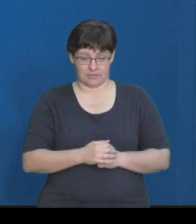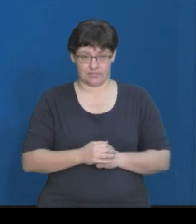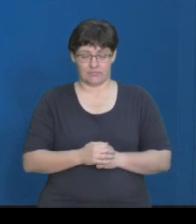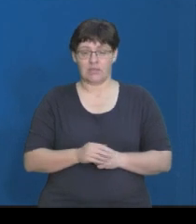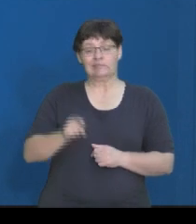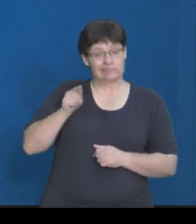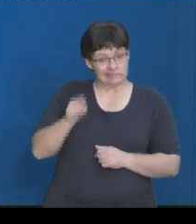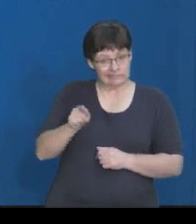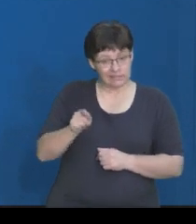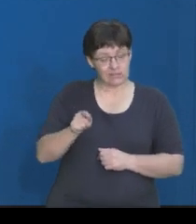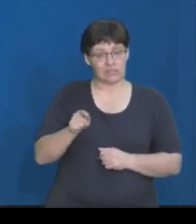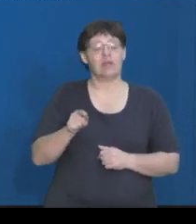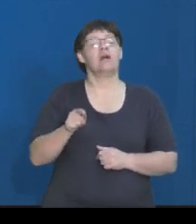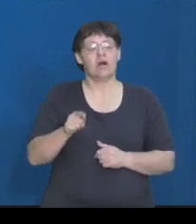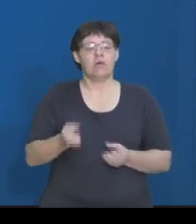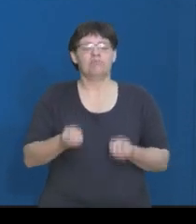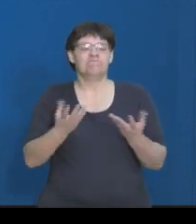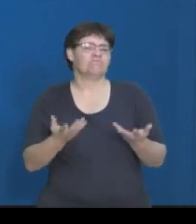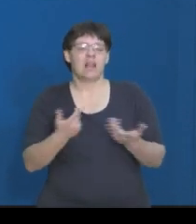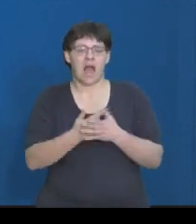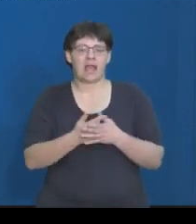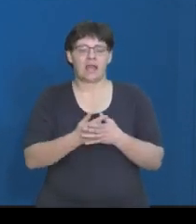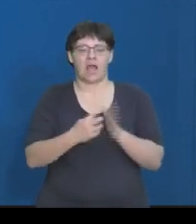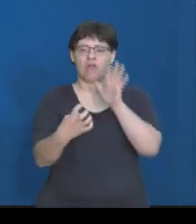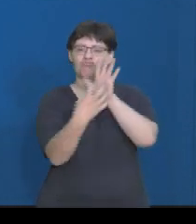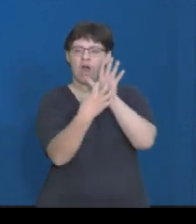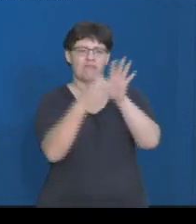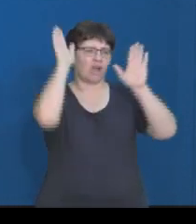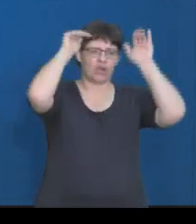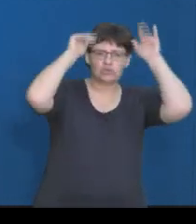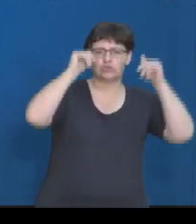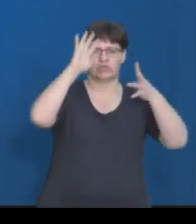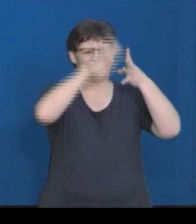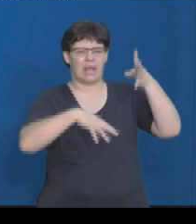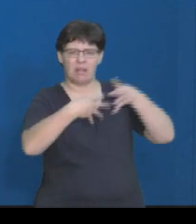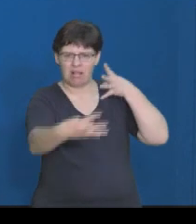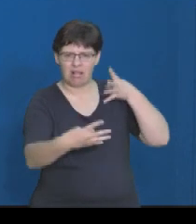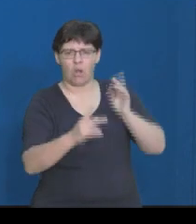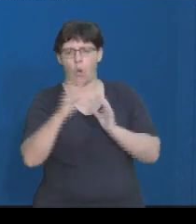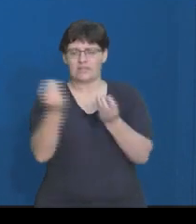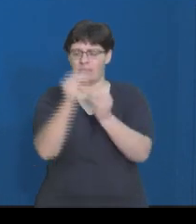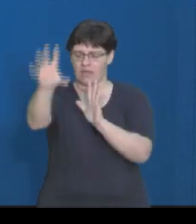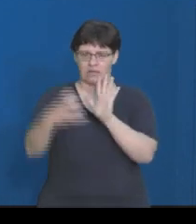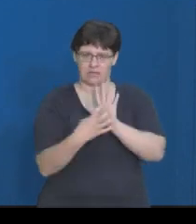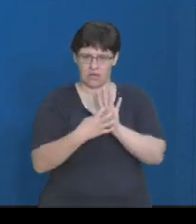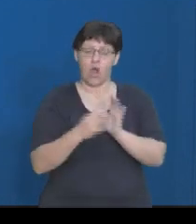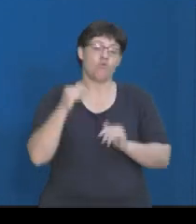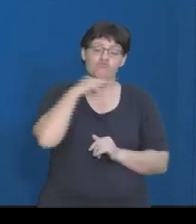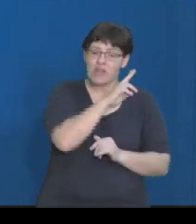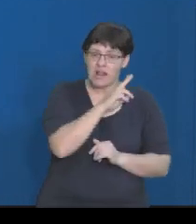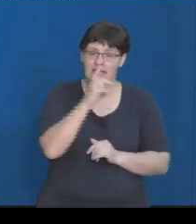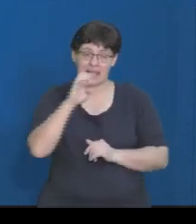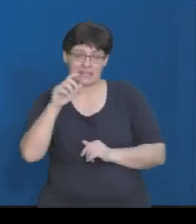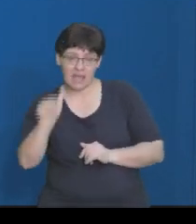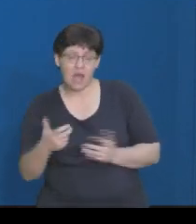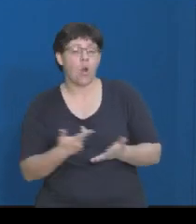these ones you are given something in the form of a graph, a cartoon, a table, an extract, real data, or a combination of